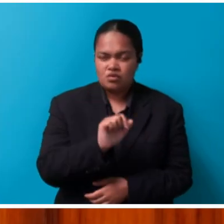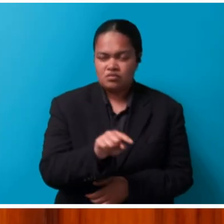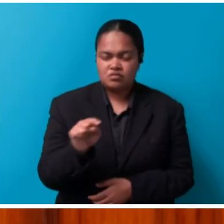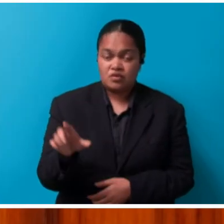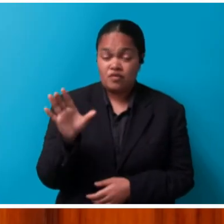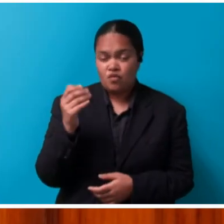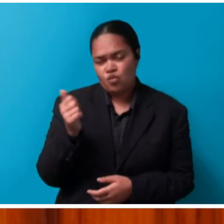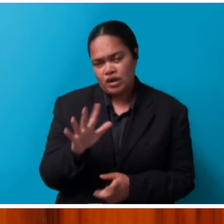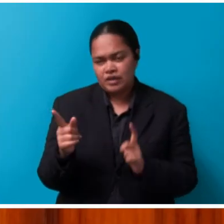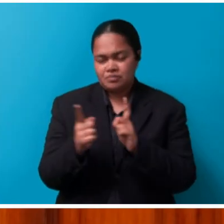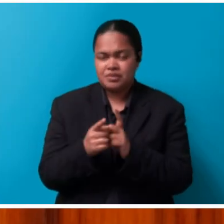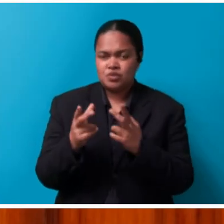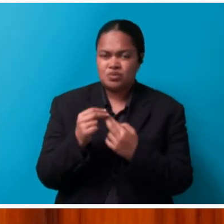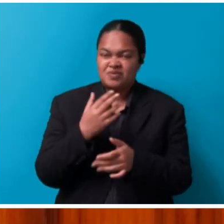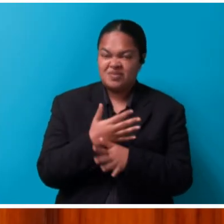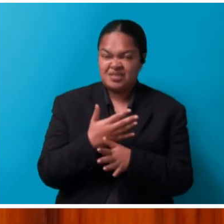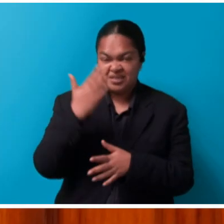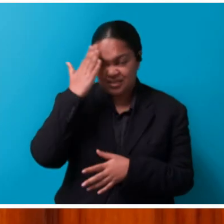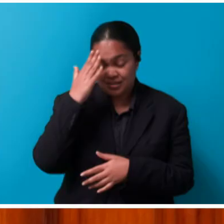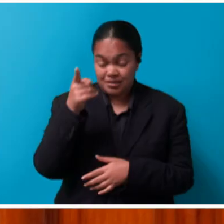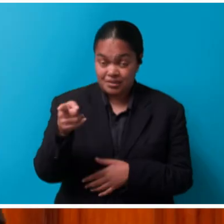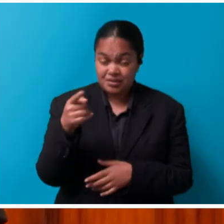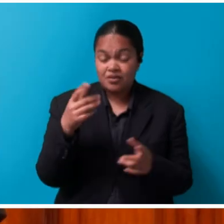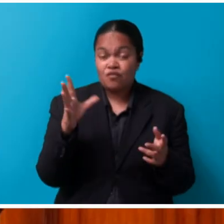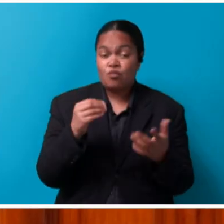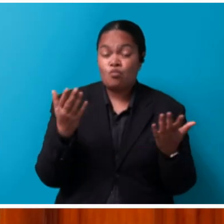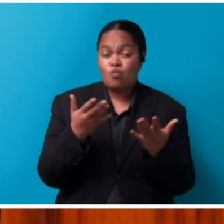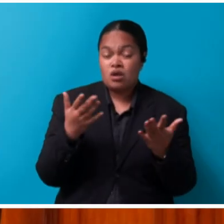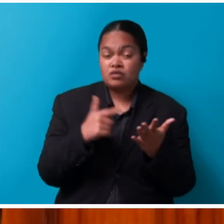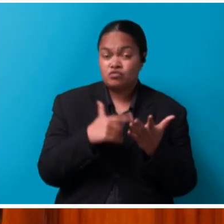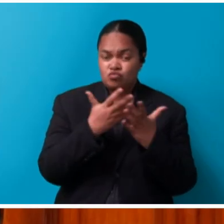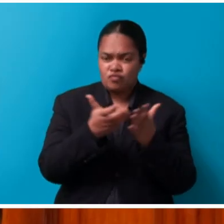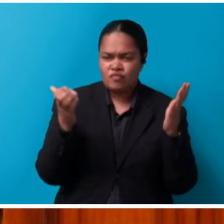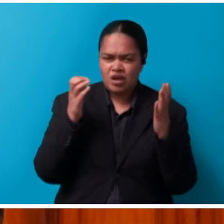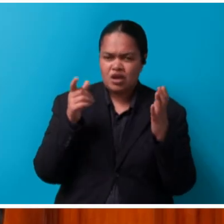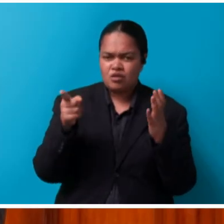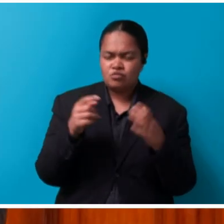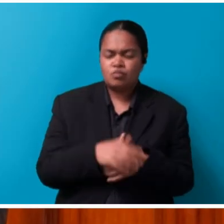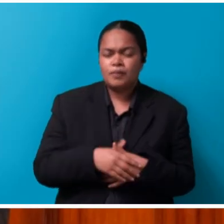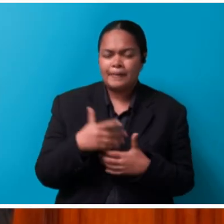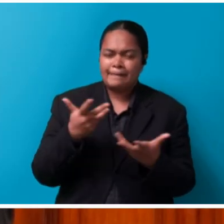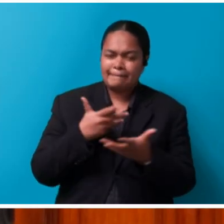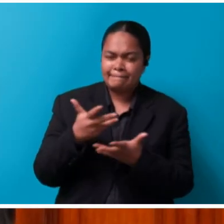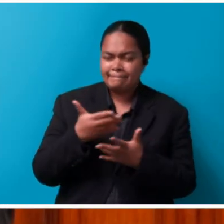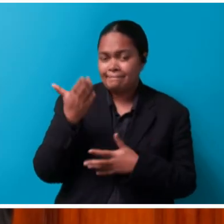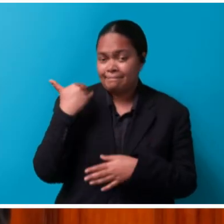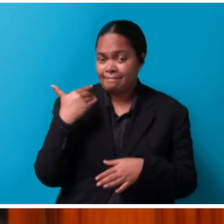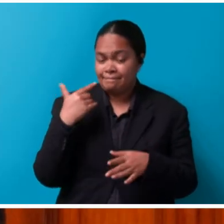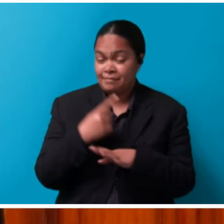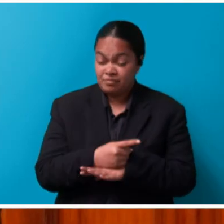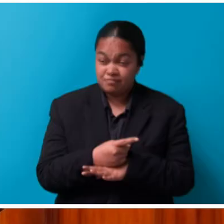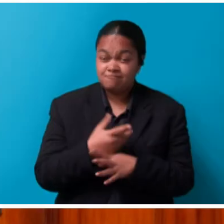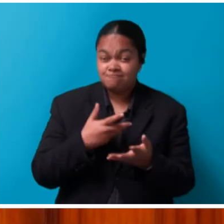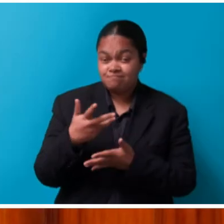Tuvalu for the last few weeks, confirming the interest to